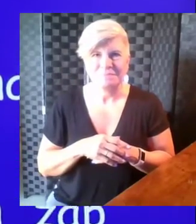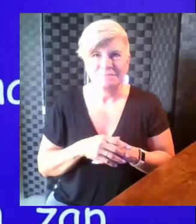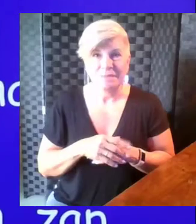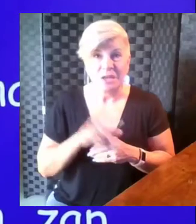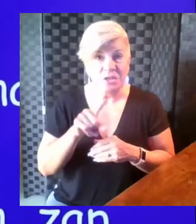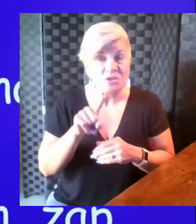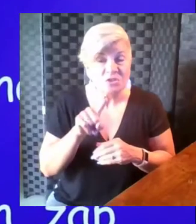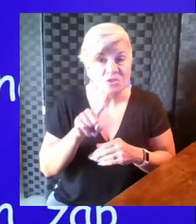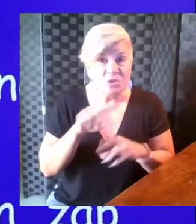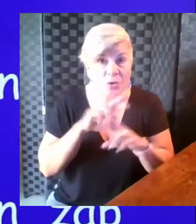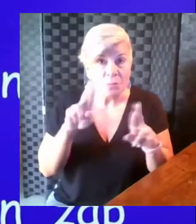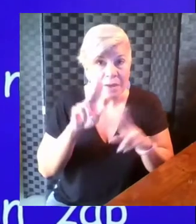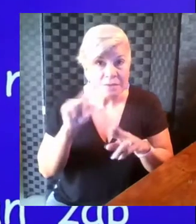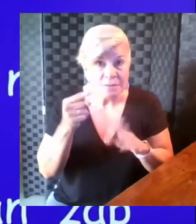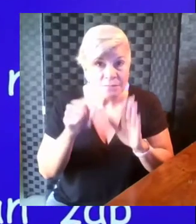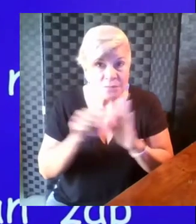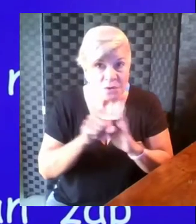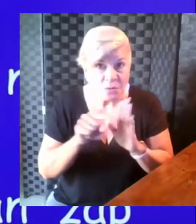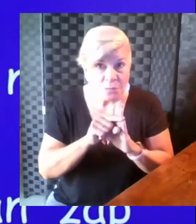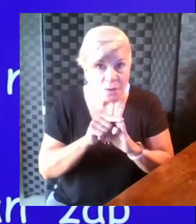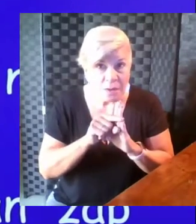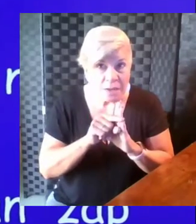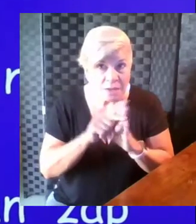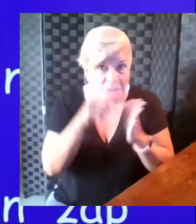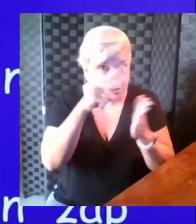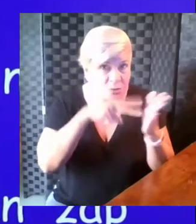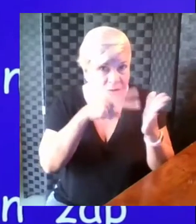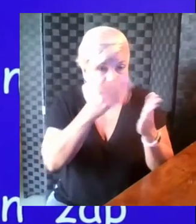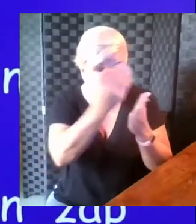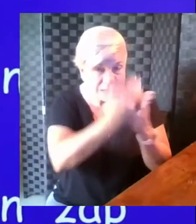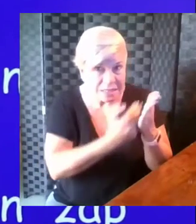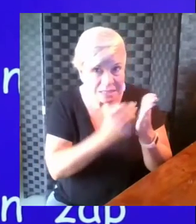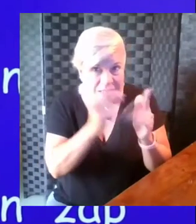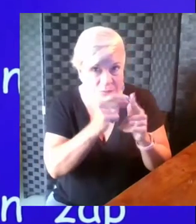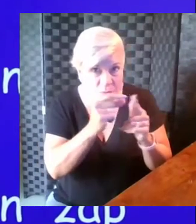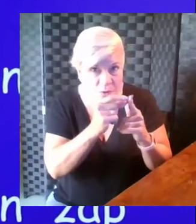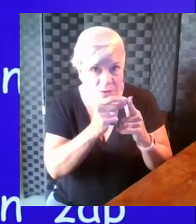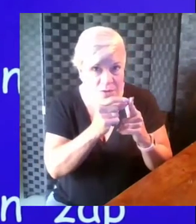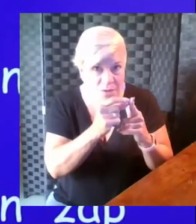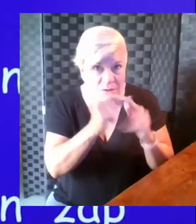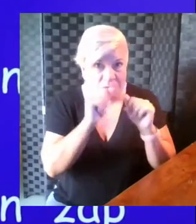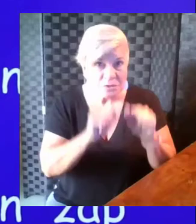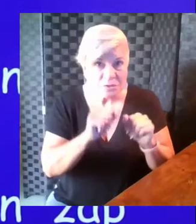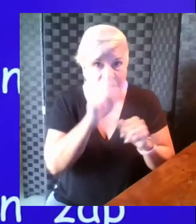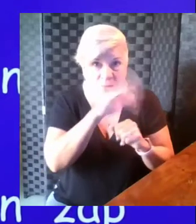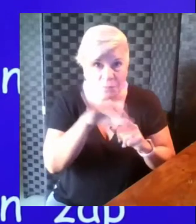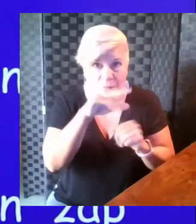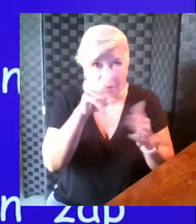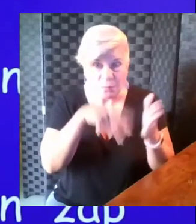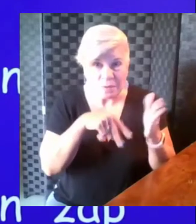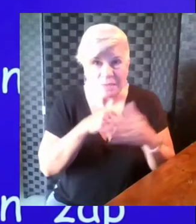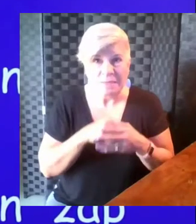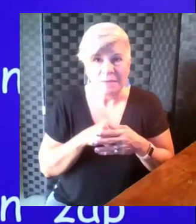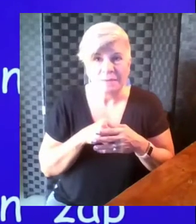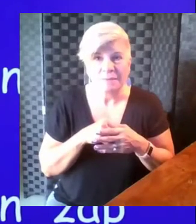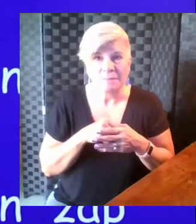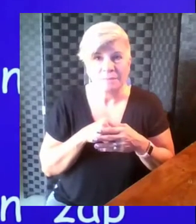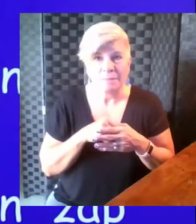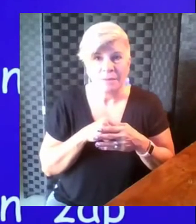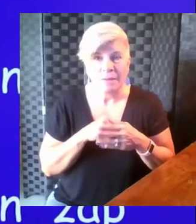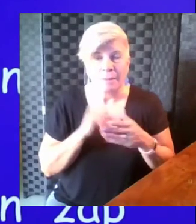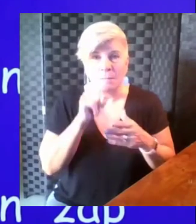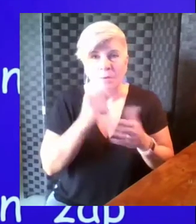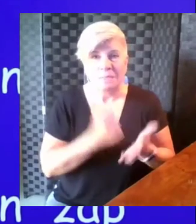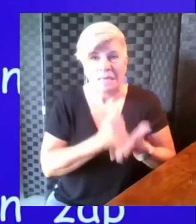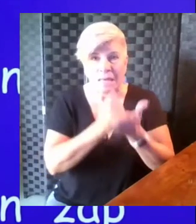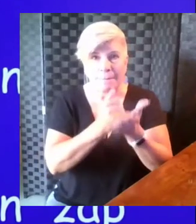So if you're ready for first grade, when you see a list of words like this, you're going to be able to read them. I've got my pointer ready to